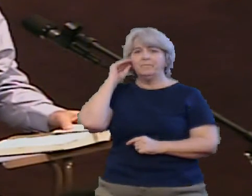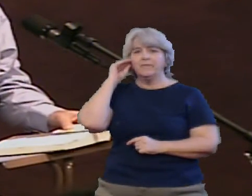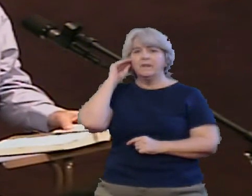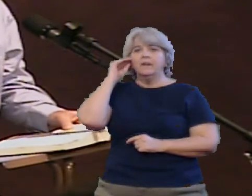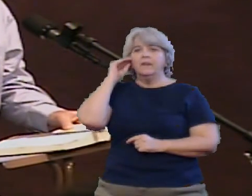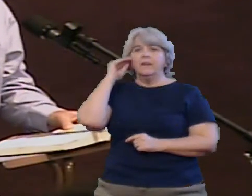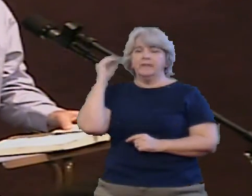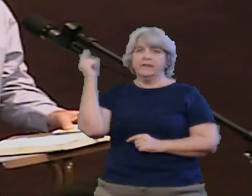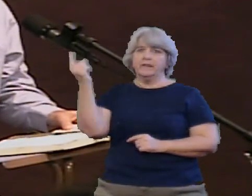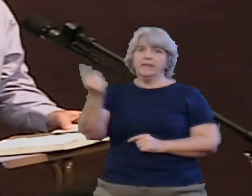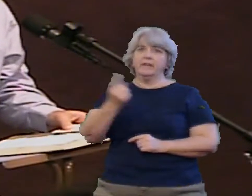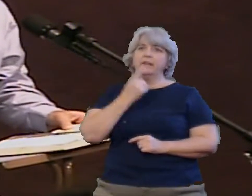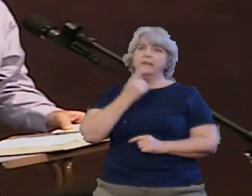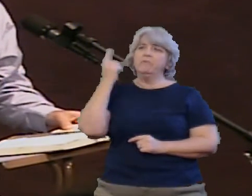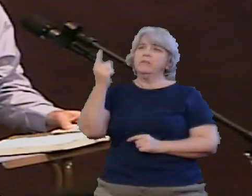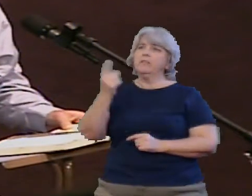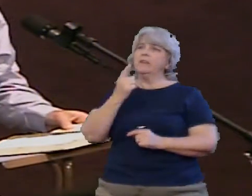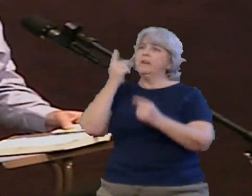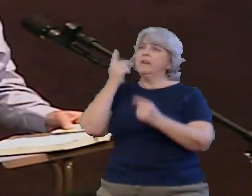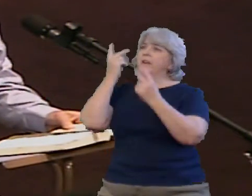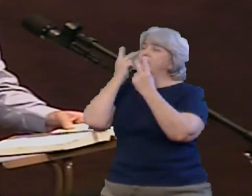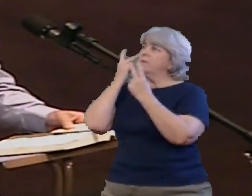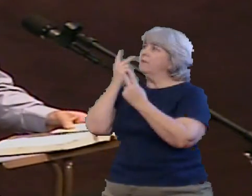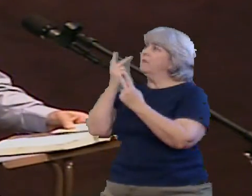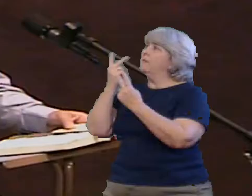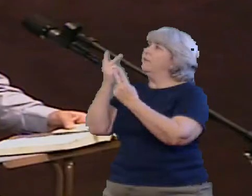fold. Ever thy